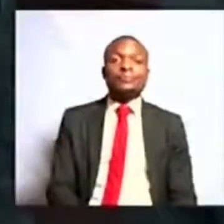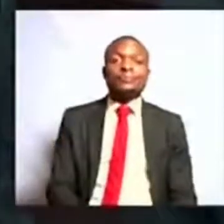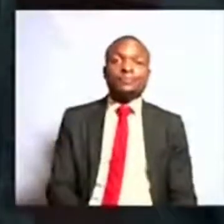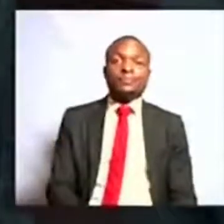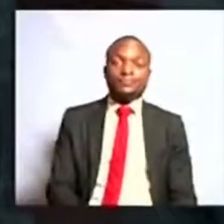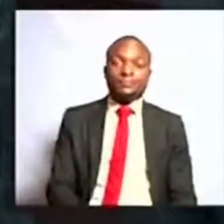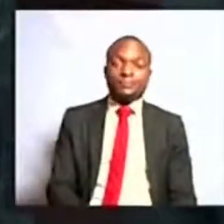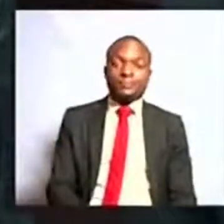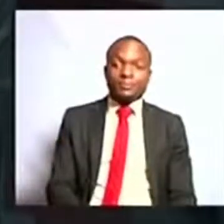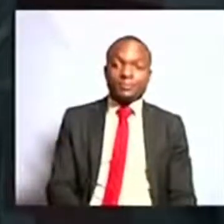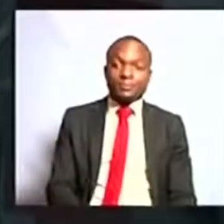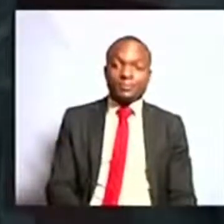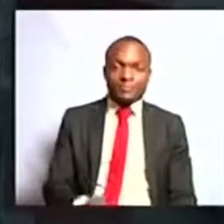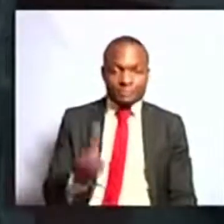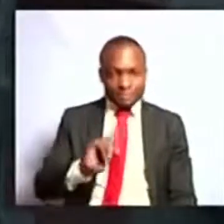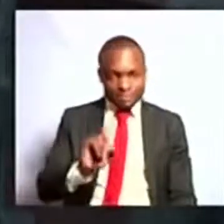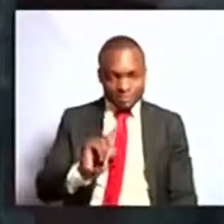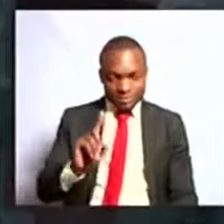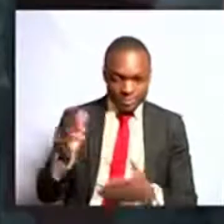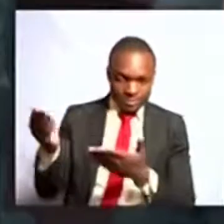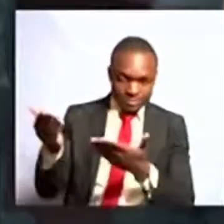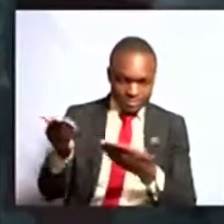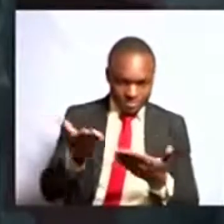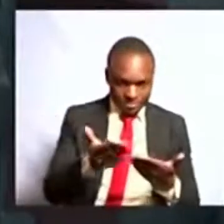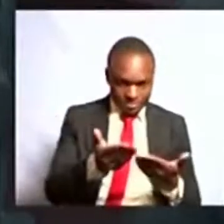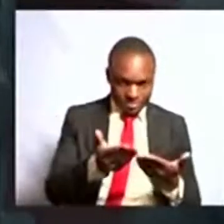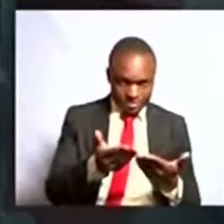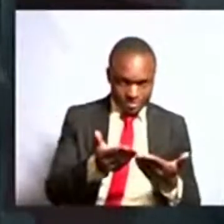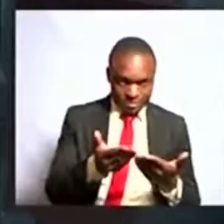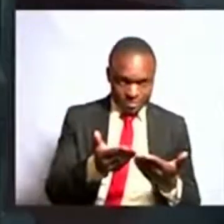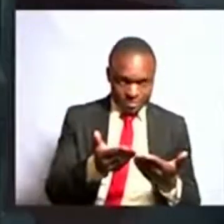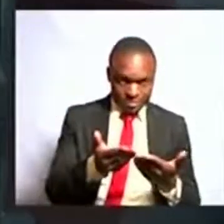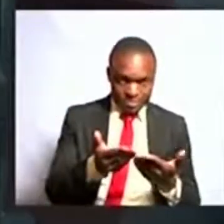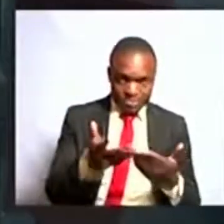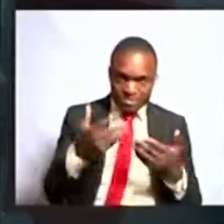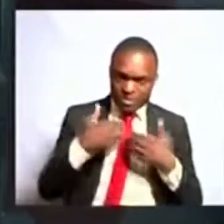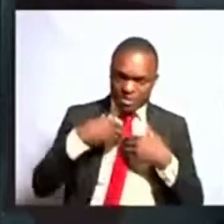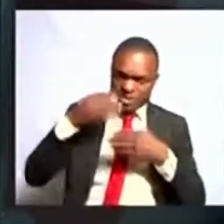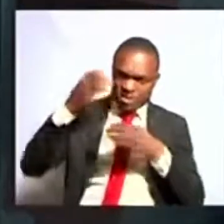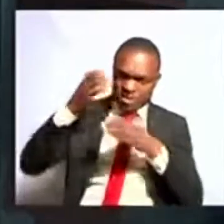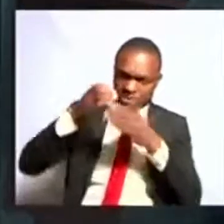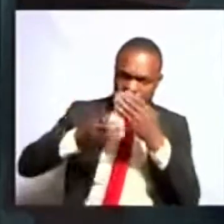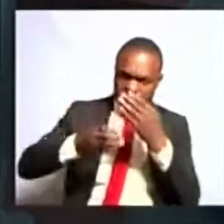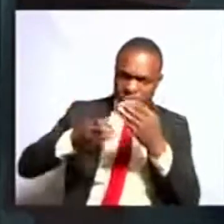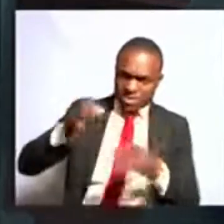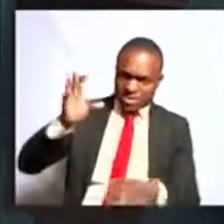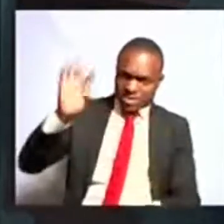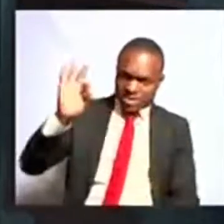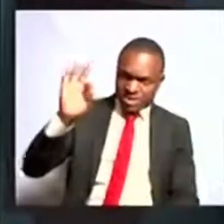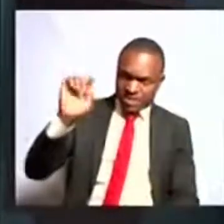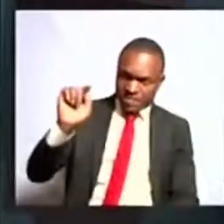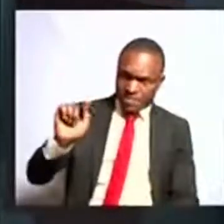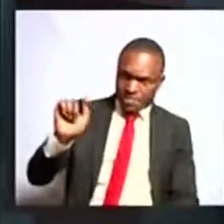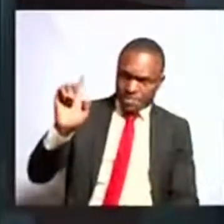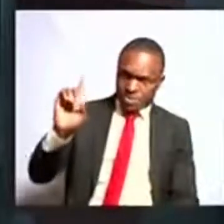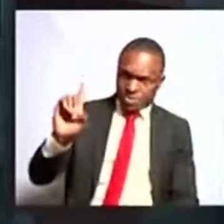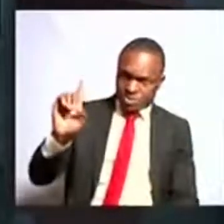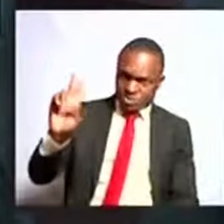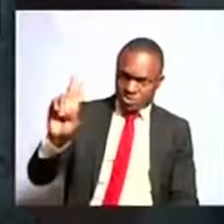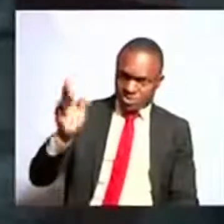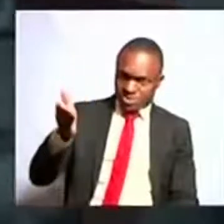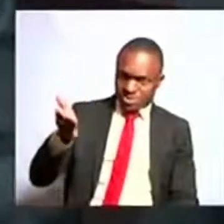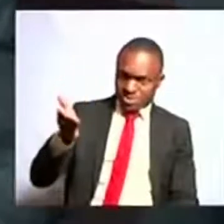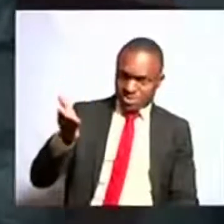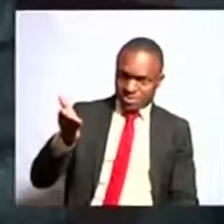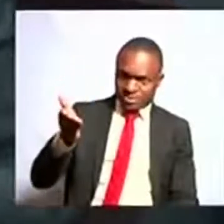that's where we derived those. Do we have clause 9.1 yes. and 2 there?